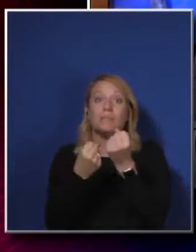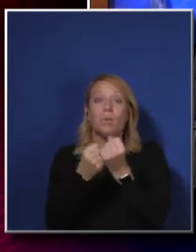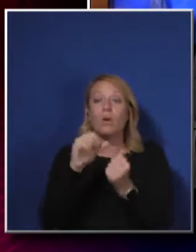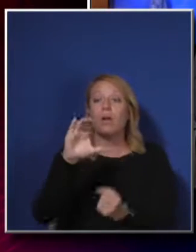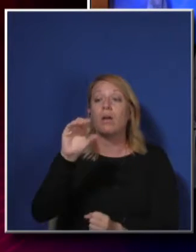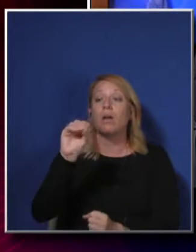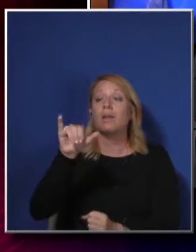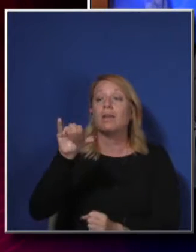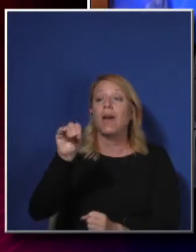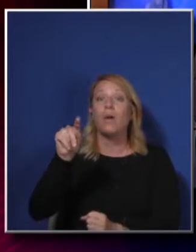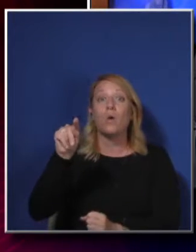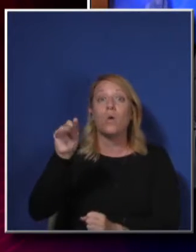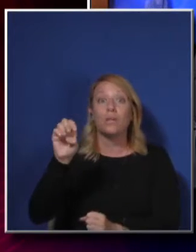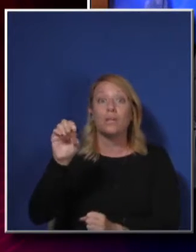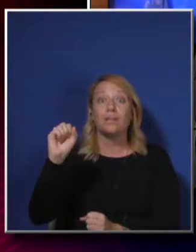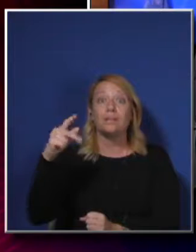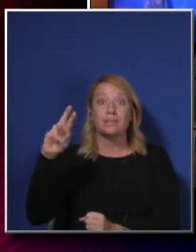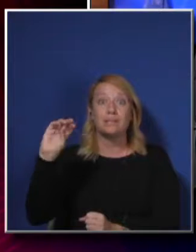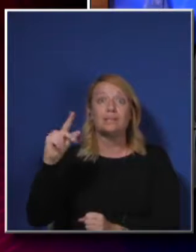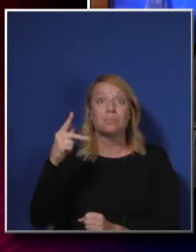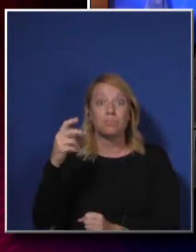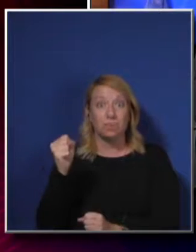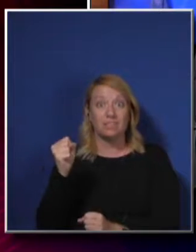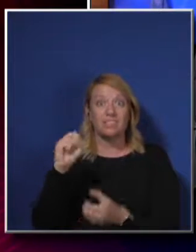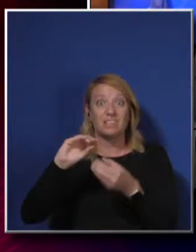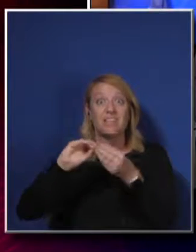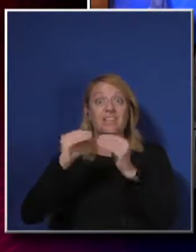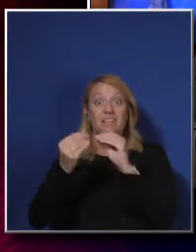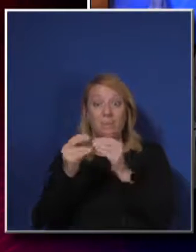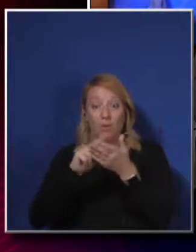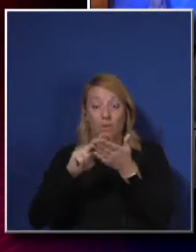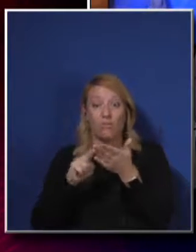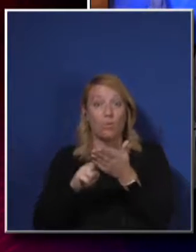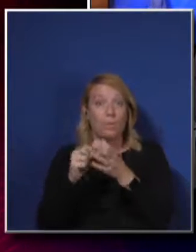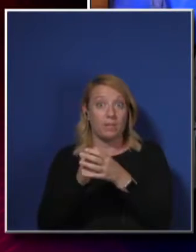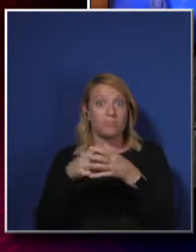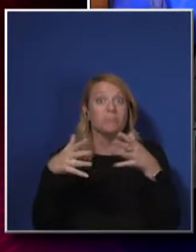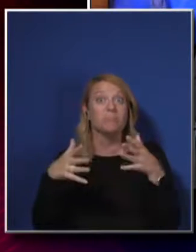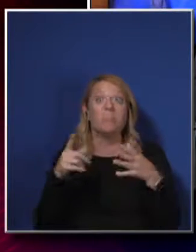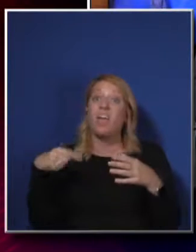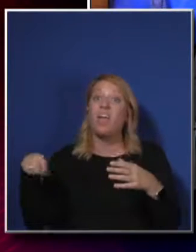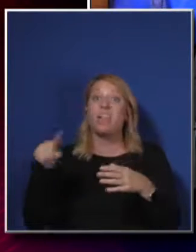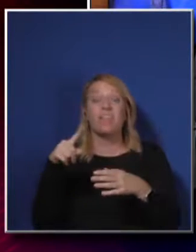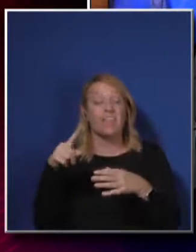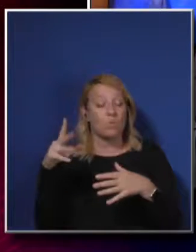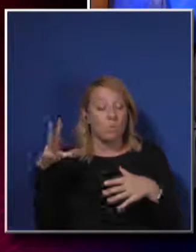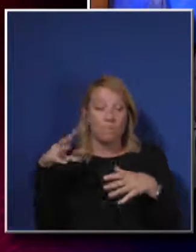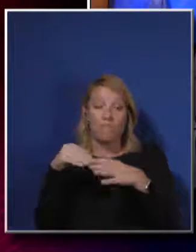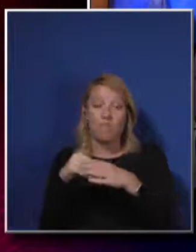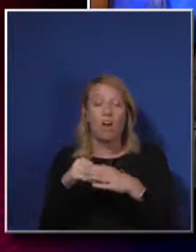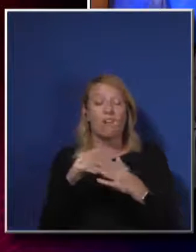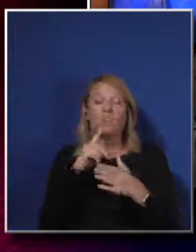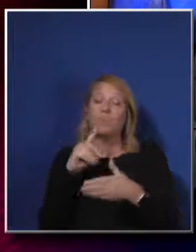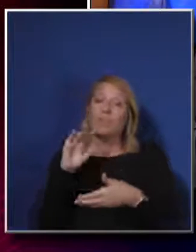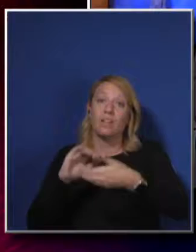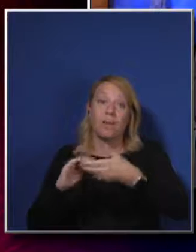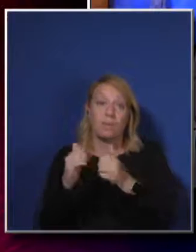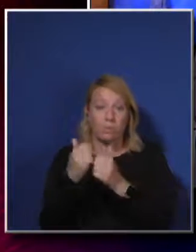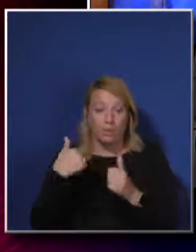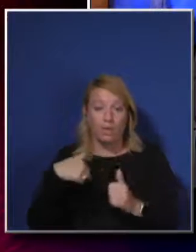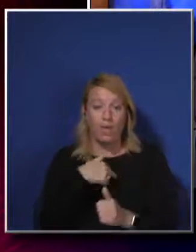impacted the students with ASDB services at the beginning of the year, which showed true collaboration. Room to